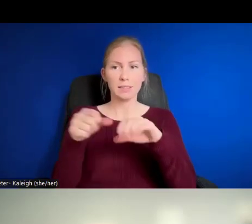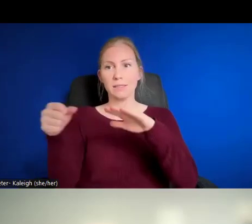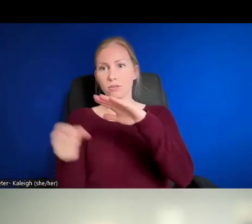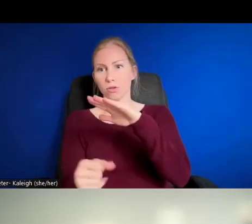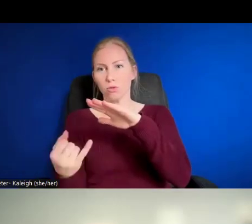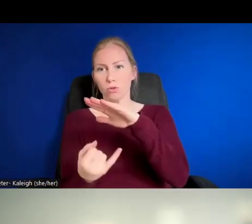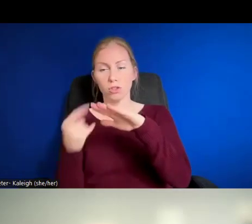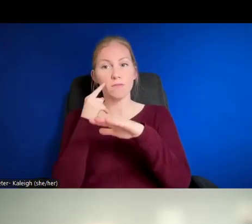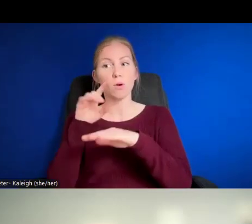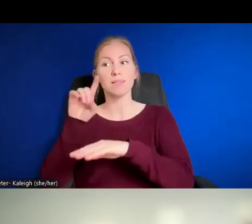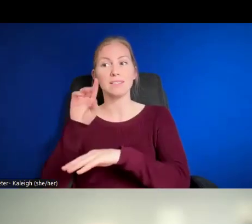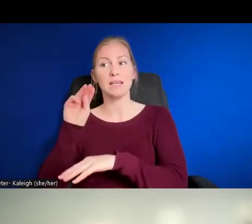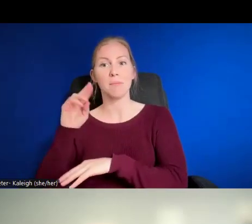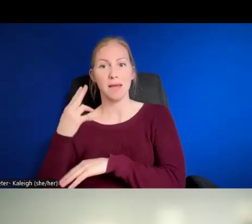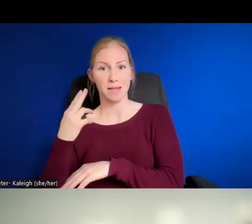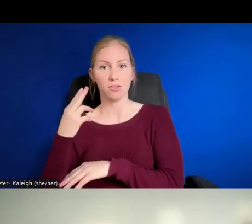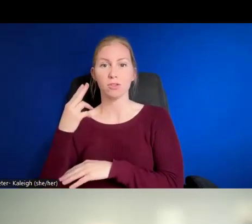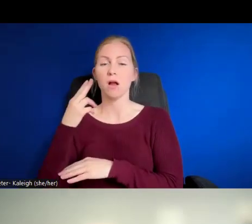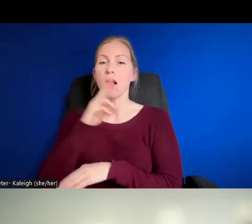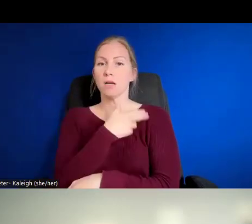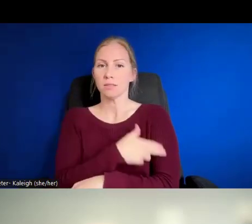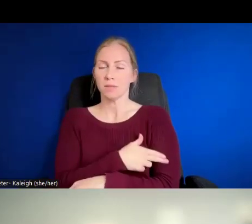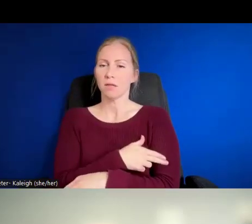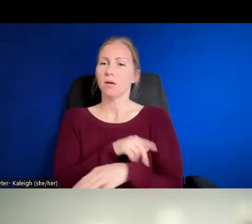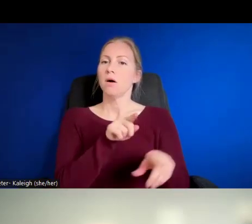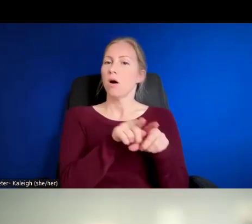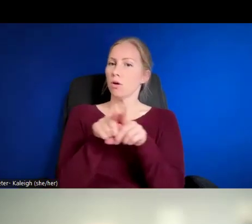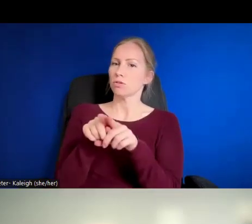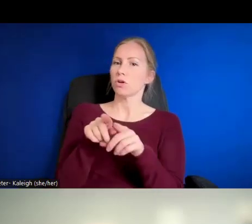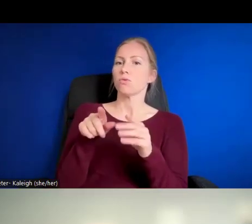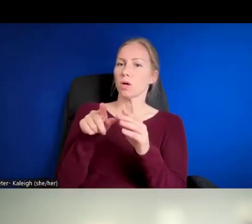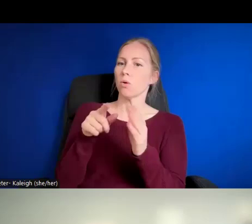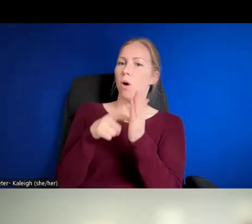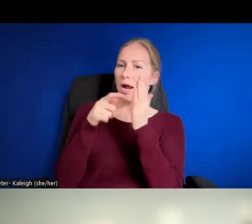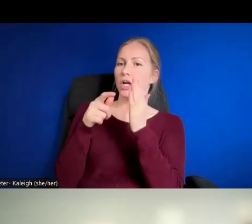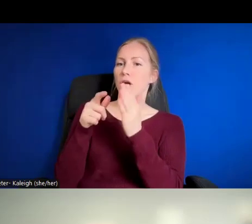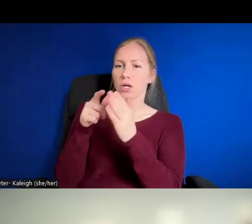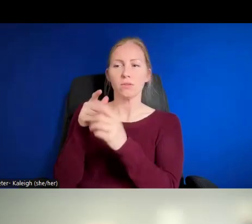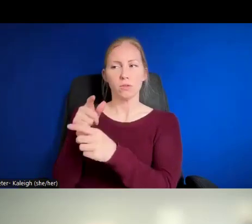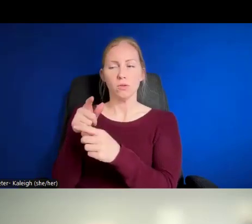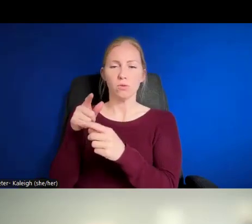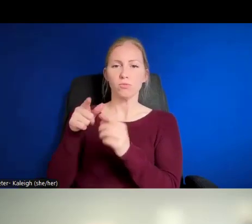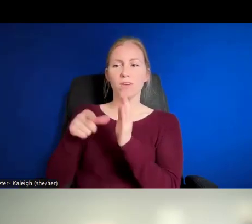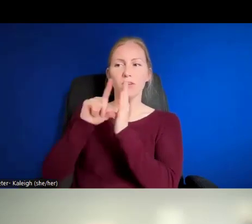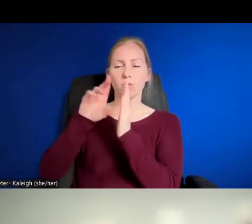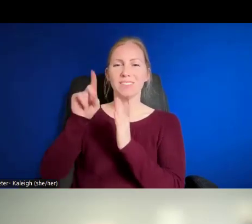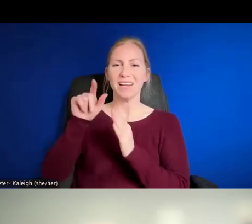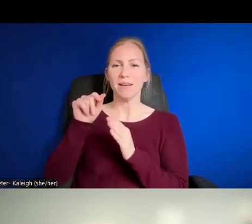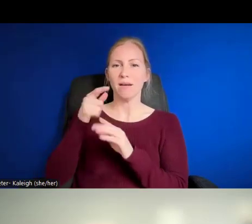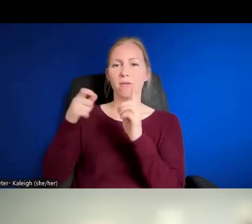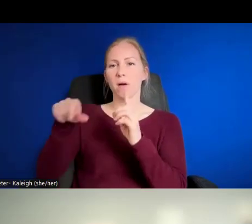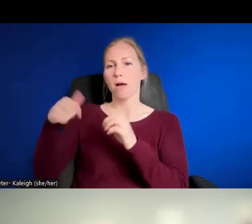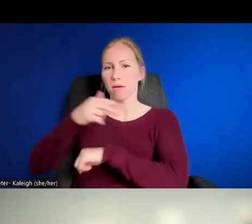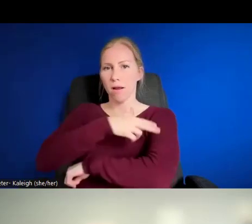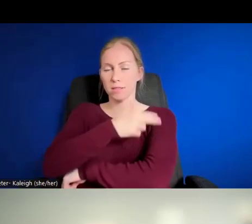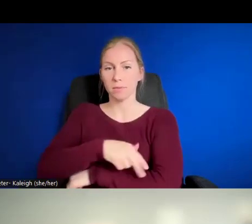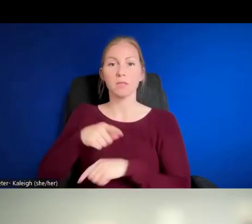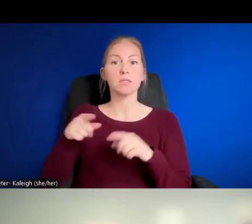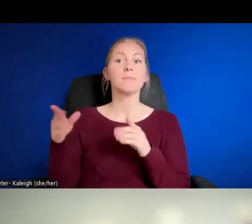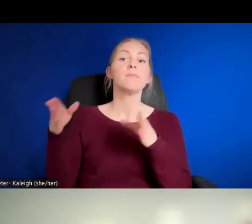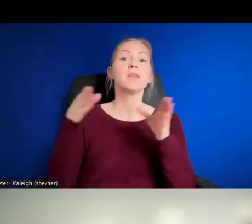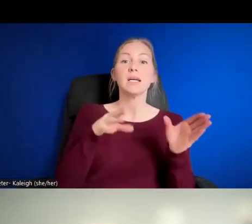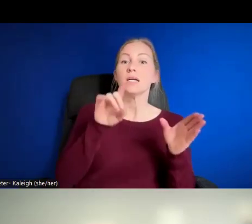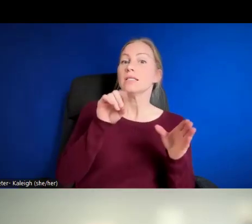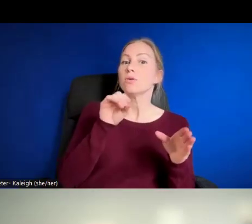and to review that data from other hospitals, it is the Department of Corrections Commissioner who reviews and